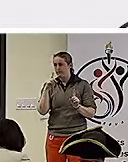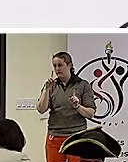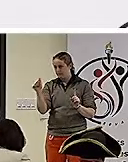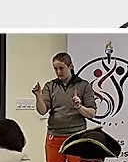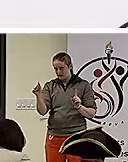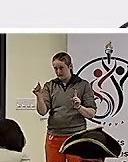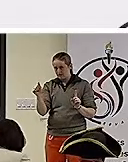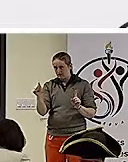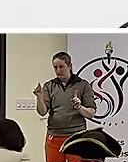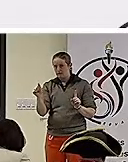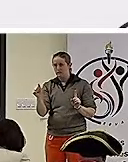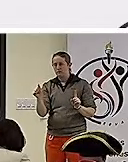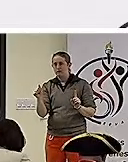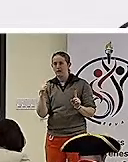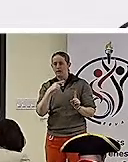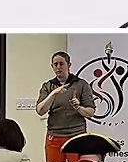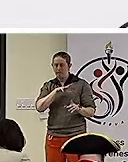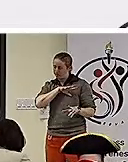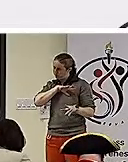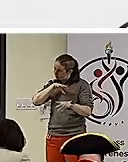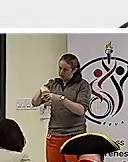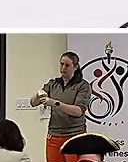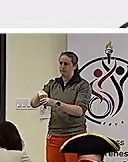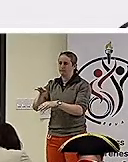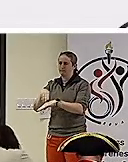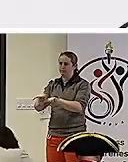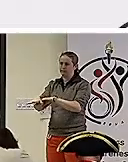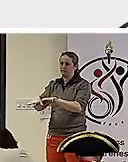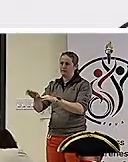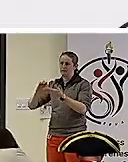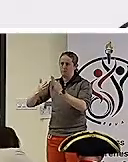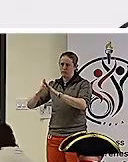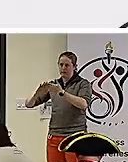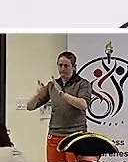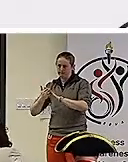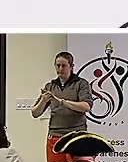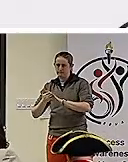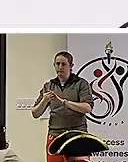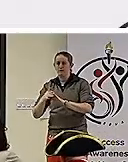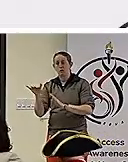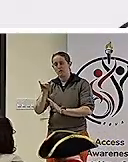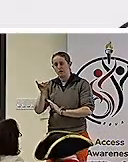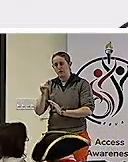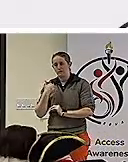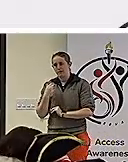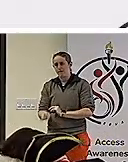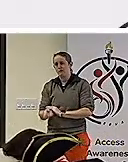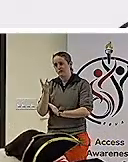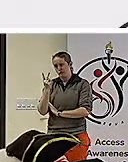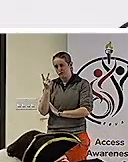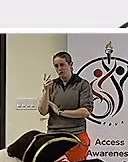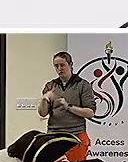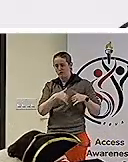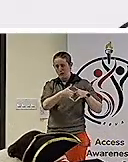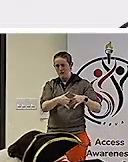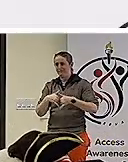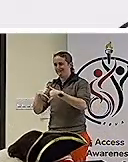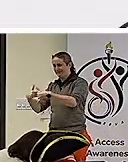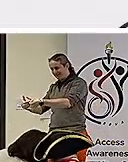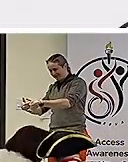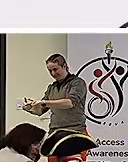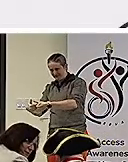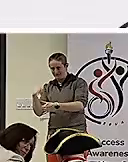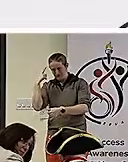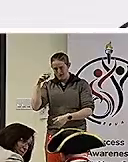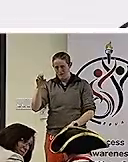significantly contributed to the community. We also have two awards for the Encore Award. First, we are